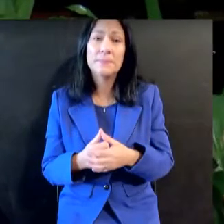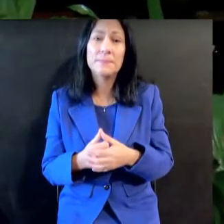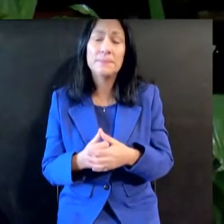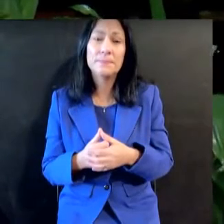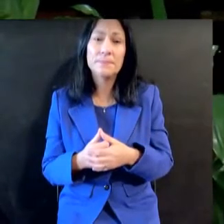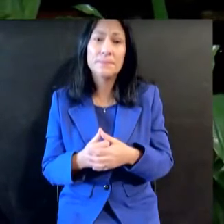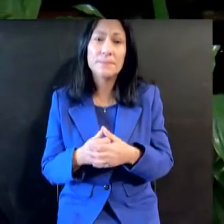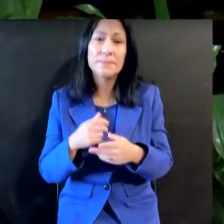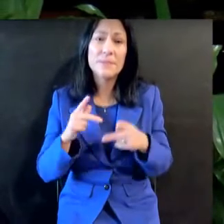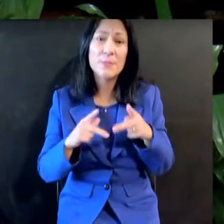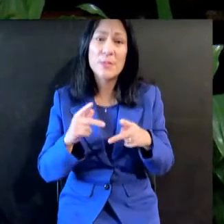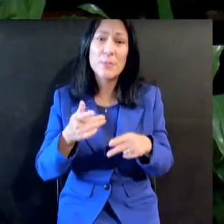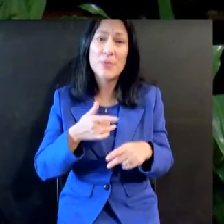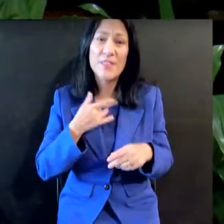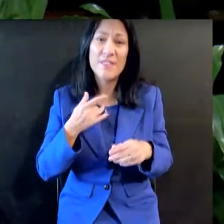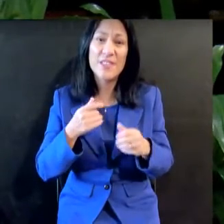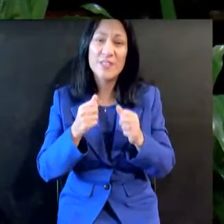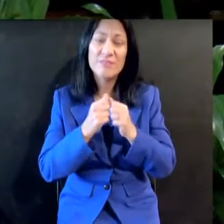those who feel they have no hope.